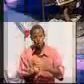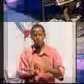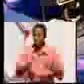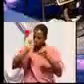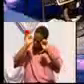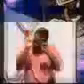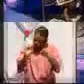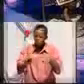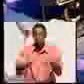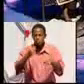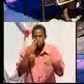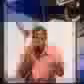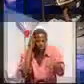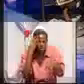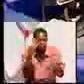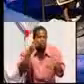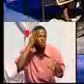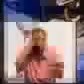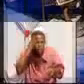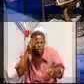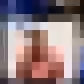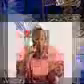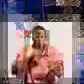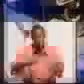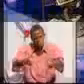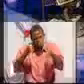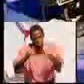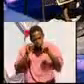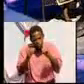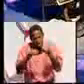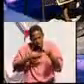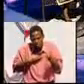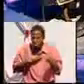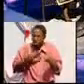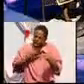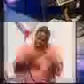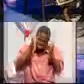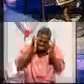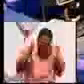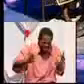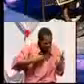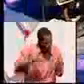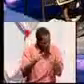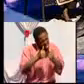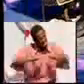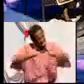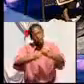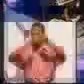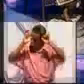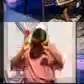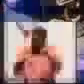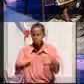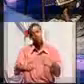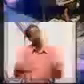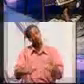their skills, or whatever, we will be able to, if they are not employed, we will be able to link them to potential employers. Because like when the job advert goes